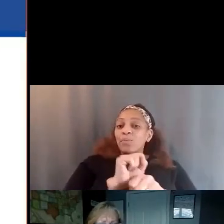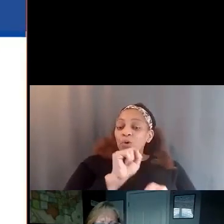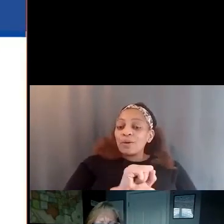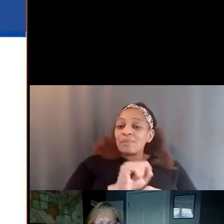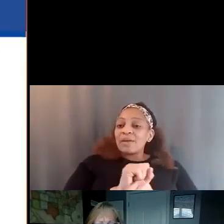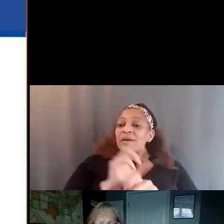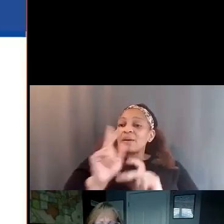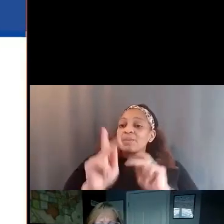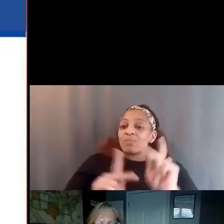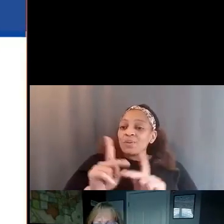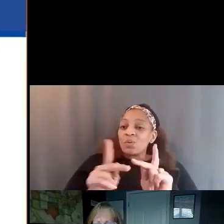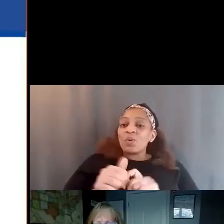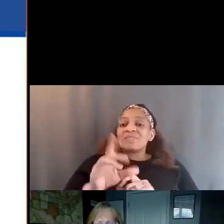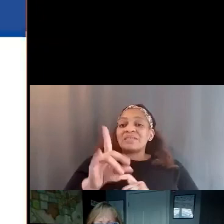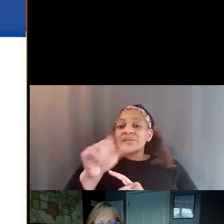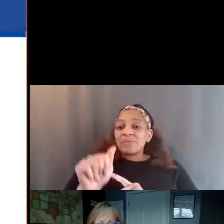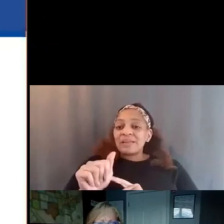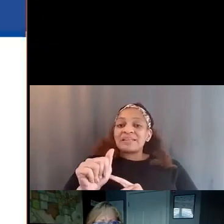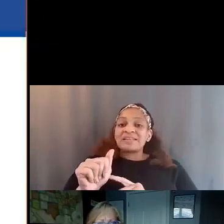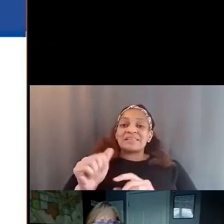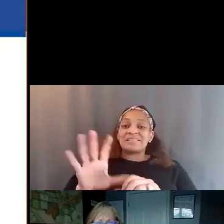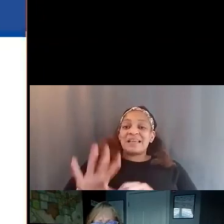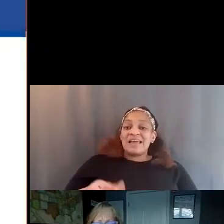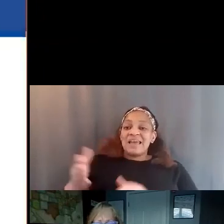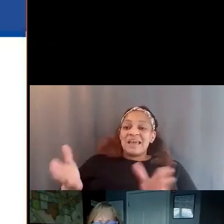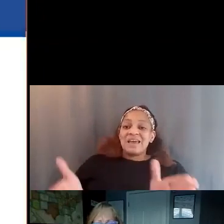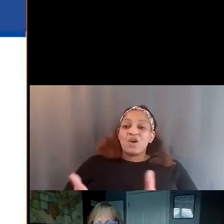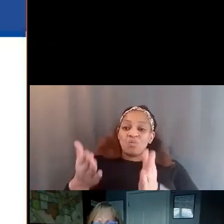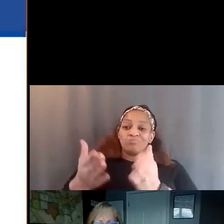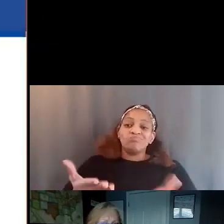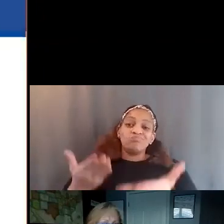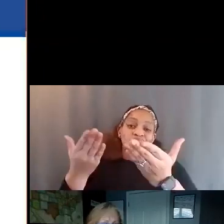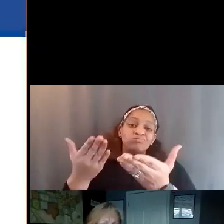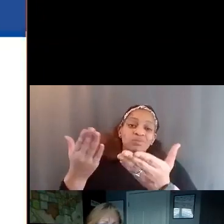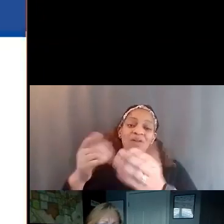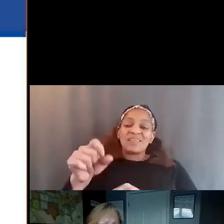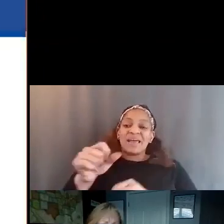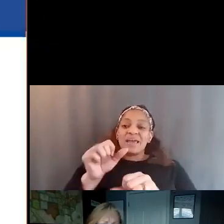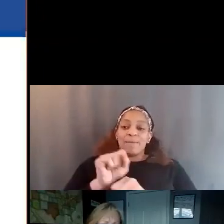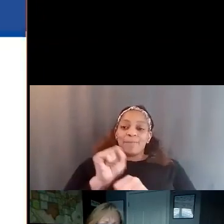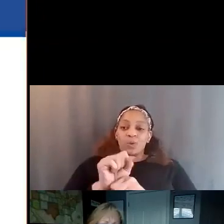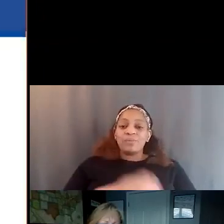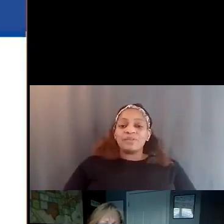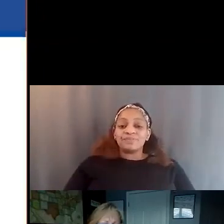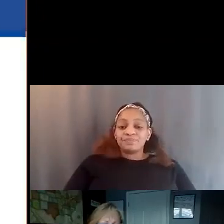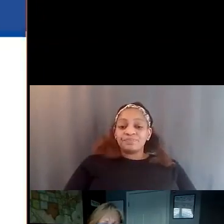with this project and all of you, and thank you very much.